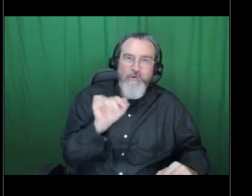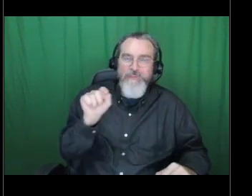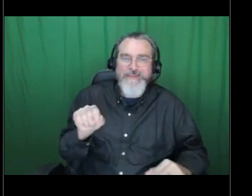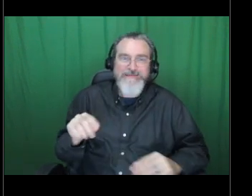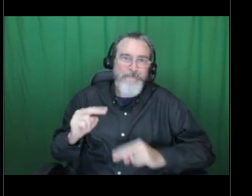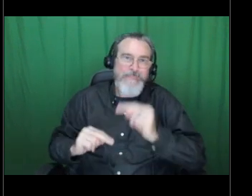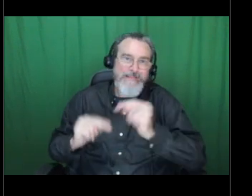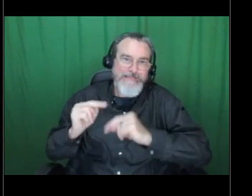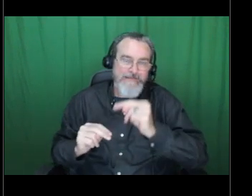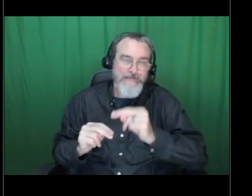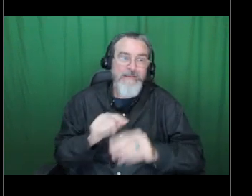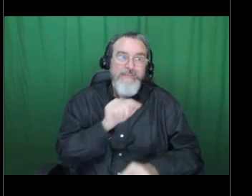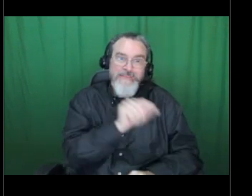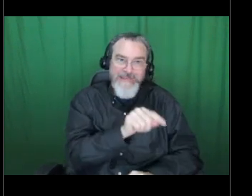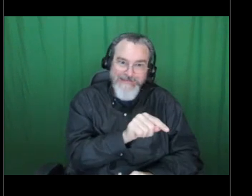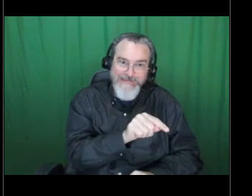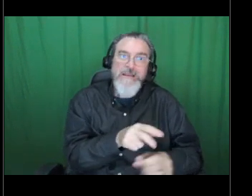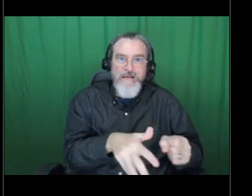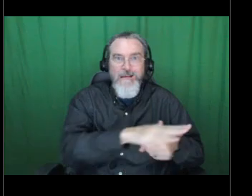and is covered.